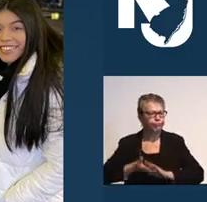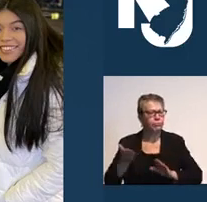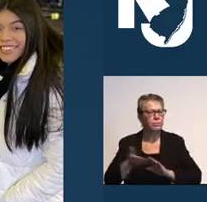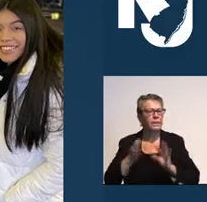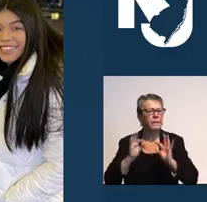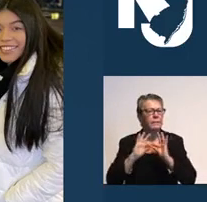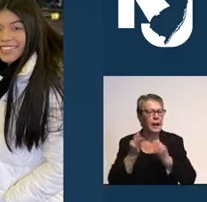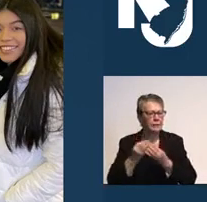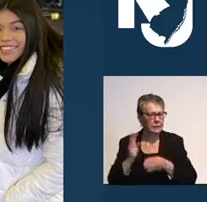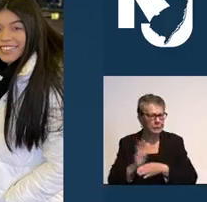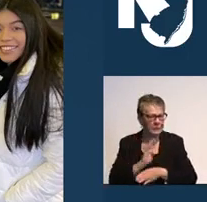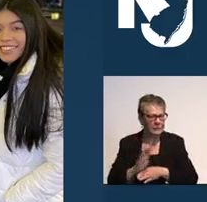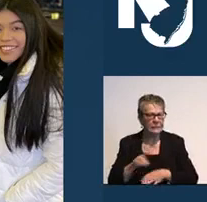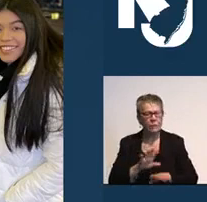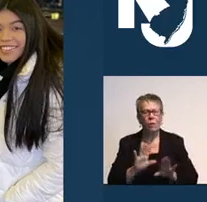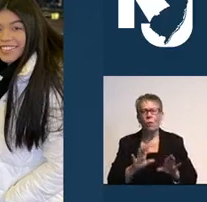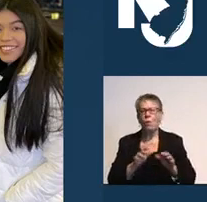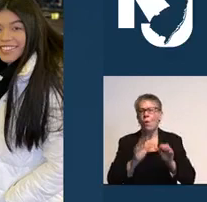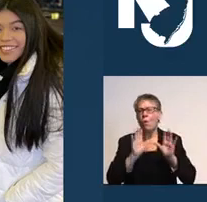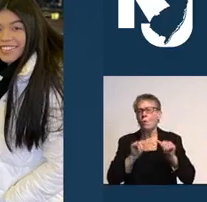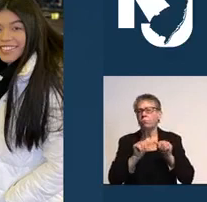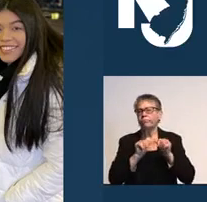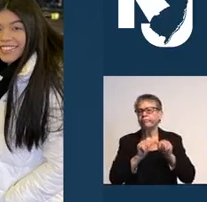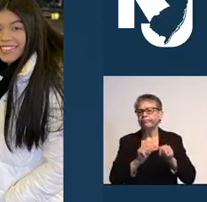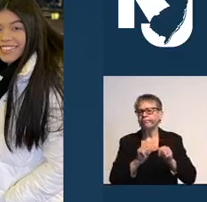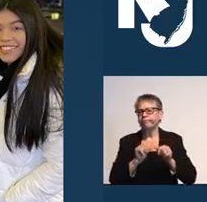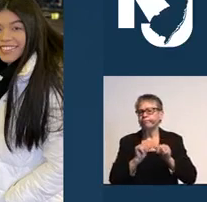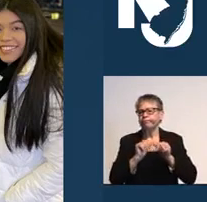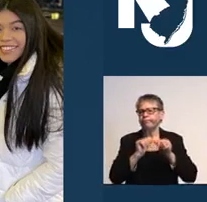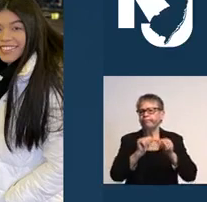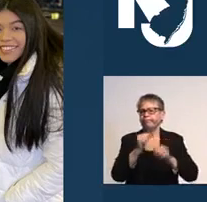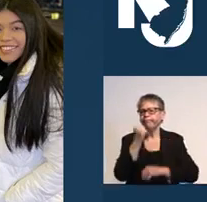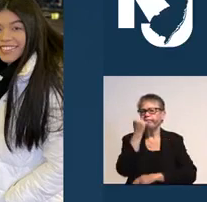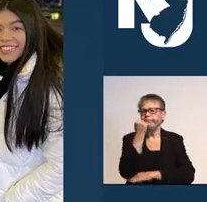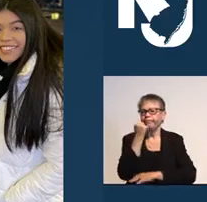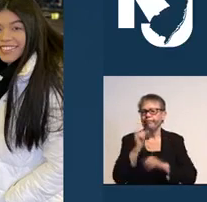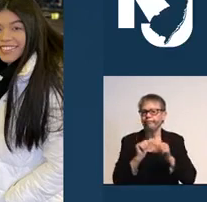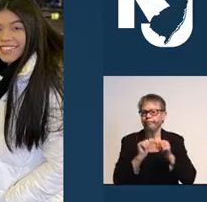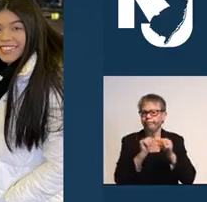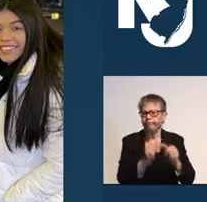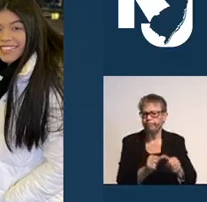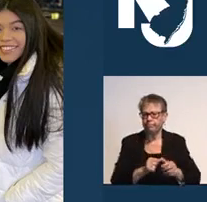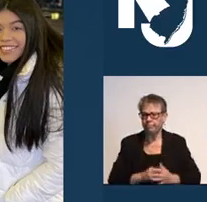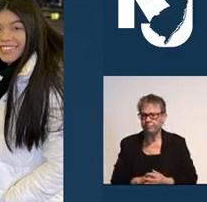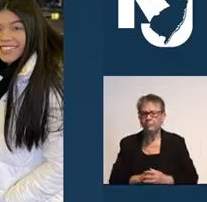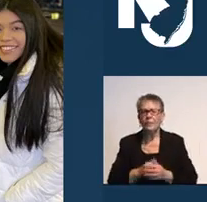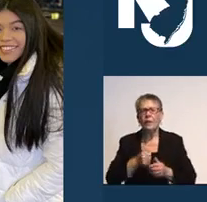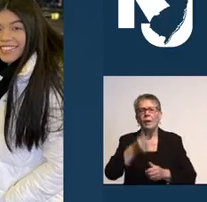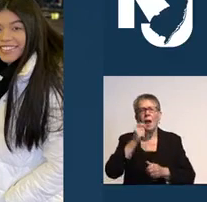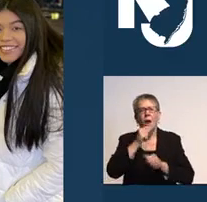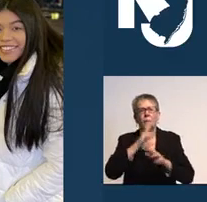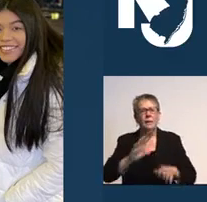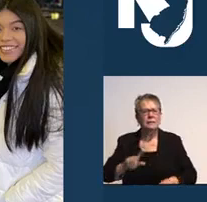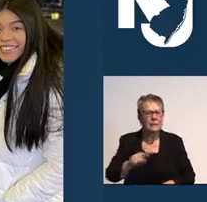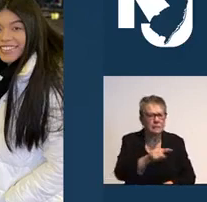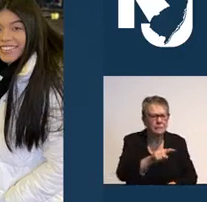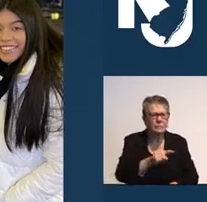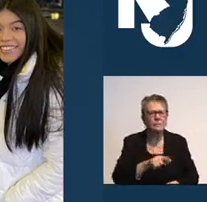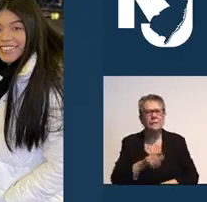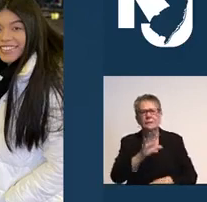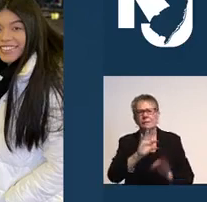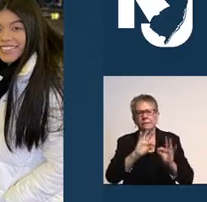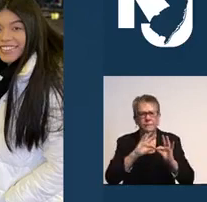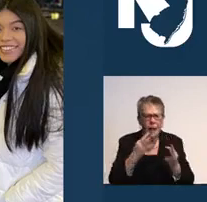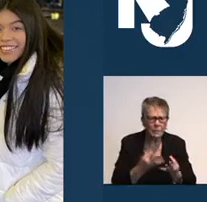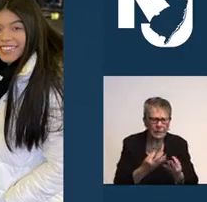success in carrying on Jose's legacy for many years to come. May God bless Jose, and we are honored that he chose to be part of our